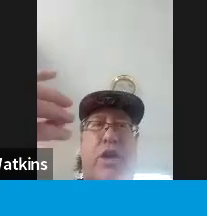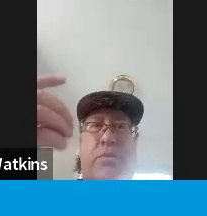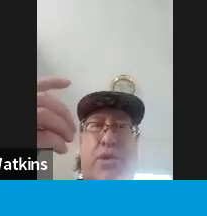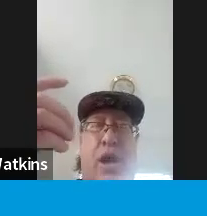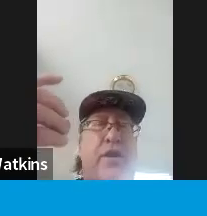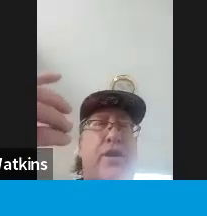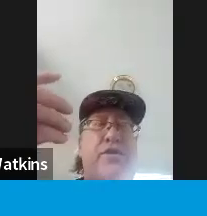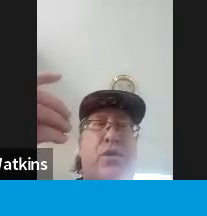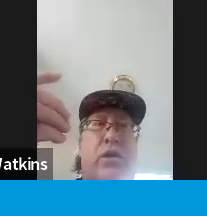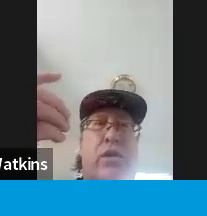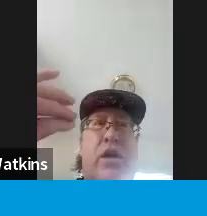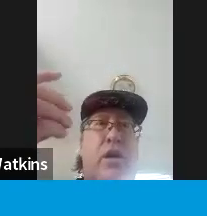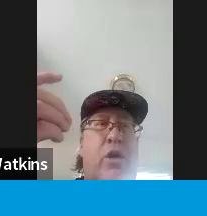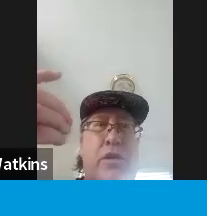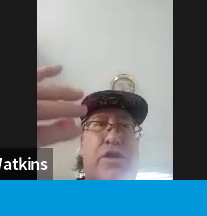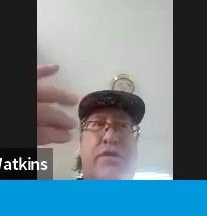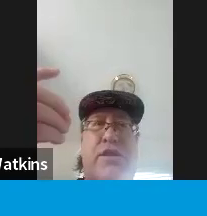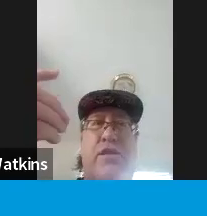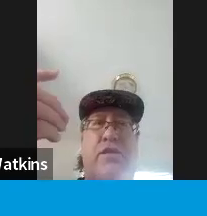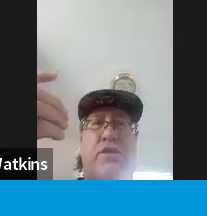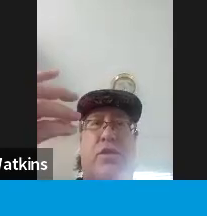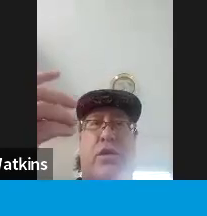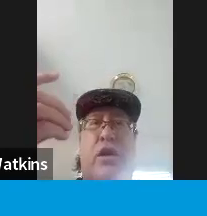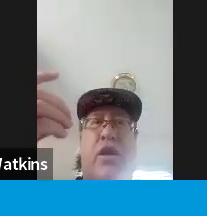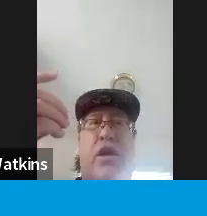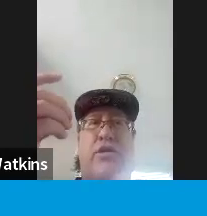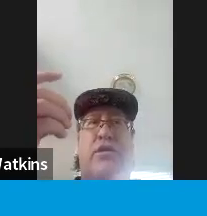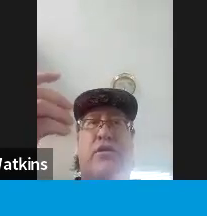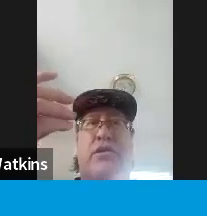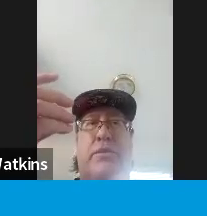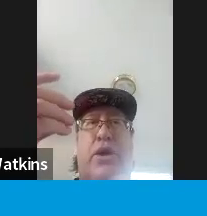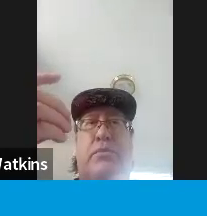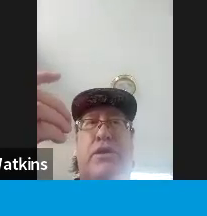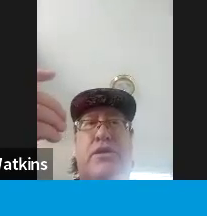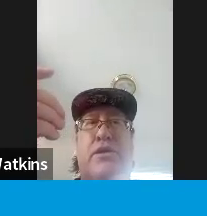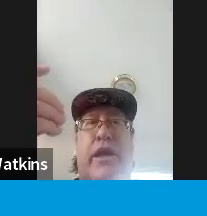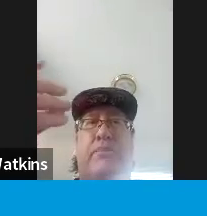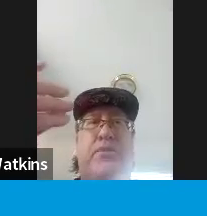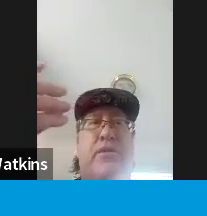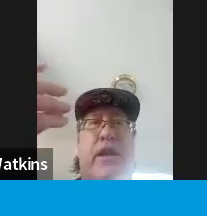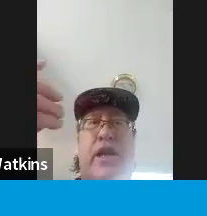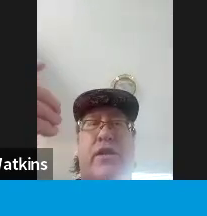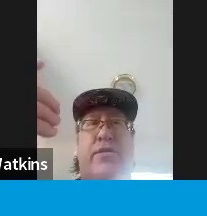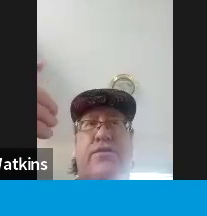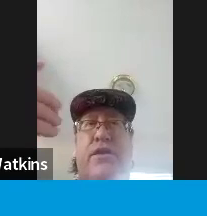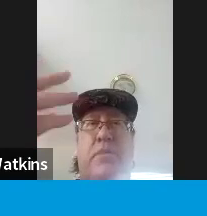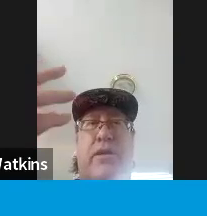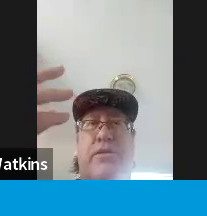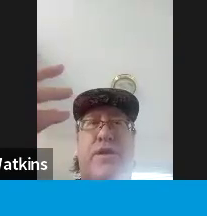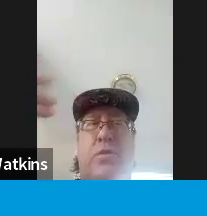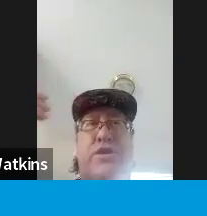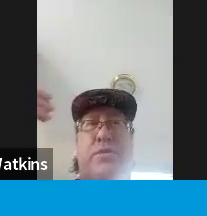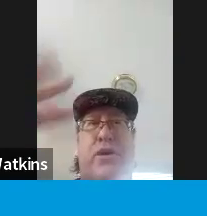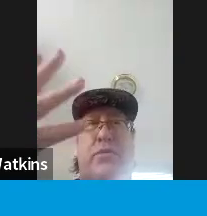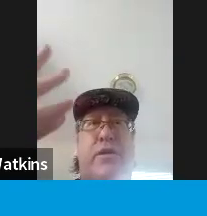know, nonprofits or homeless services or other departments like the head of the